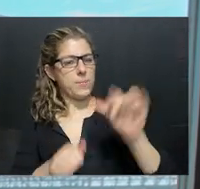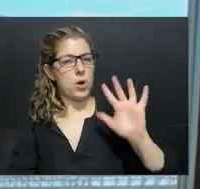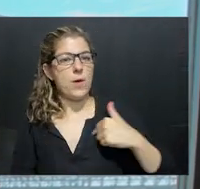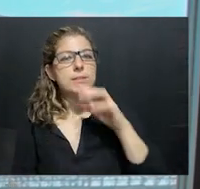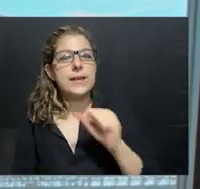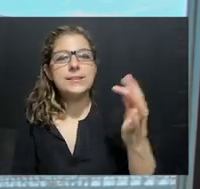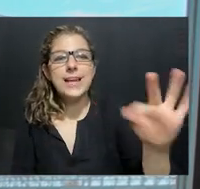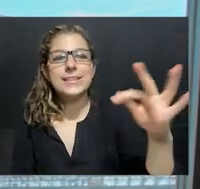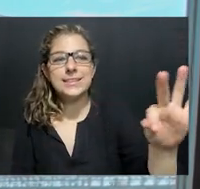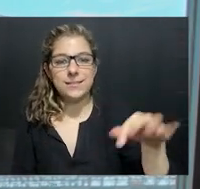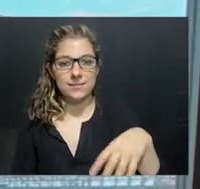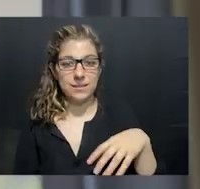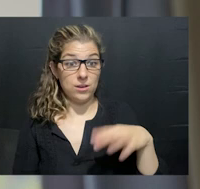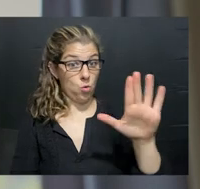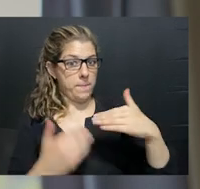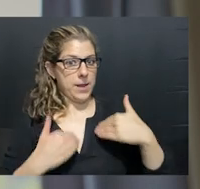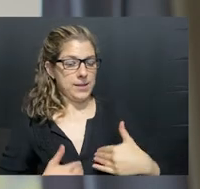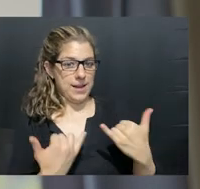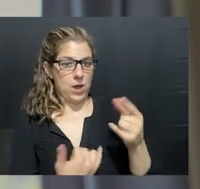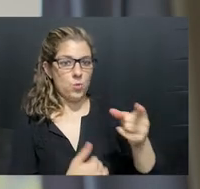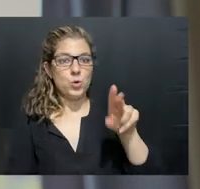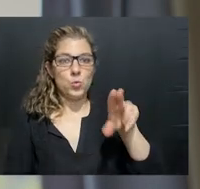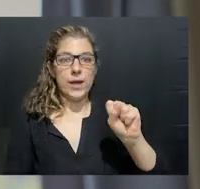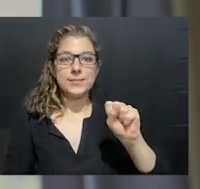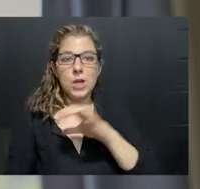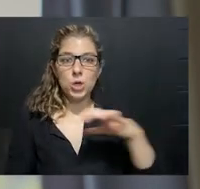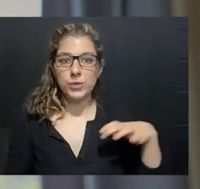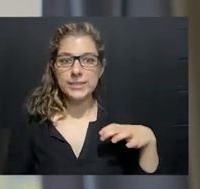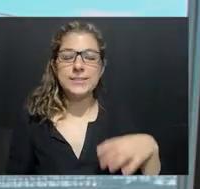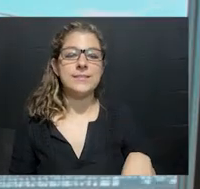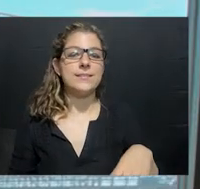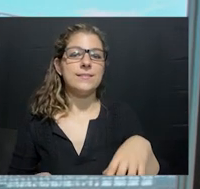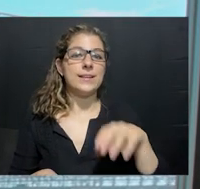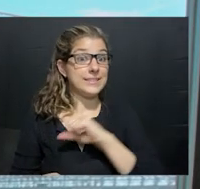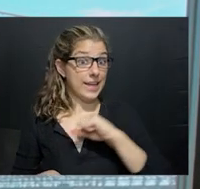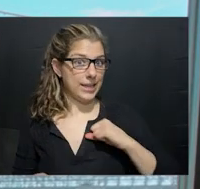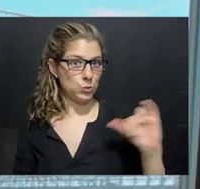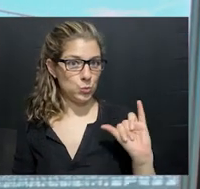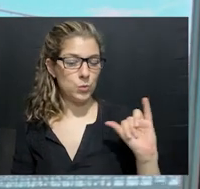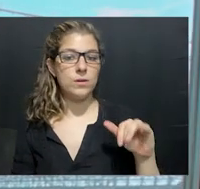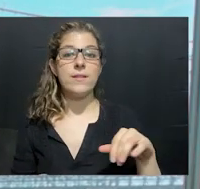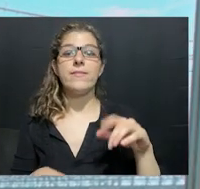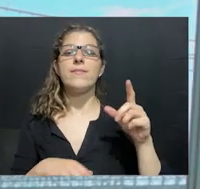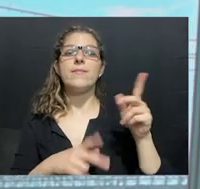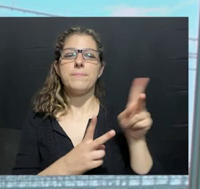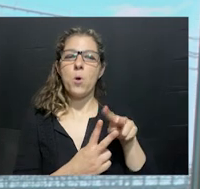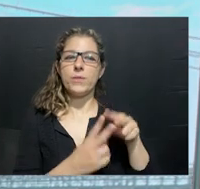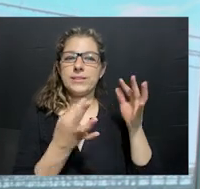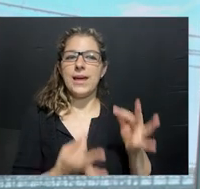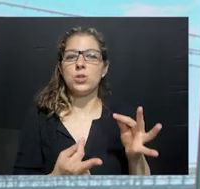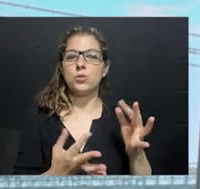old, and the body that you're in now, U.S. Congress and the Senate, decided to exercise